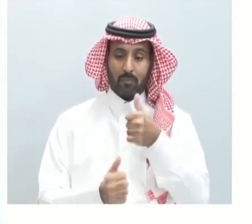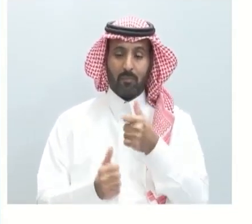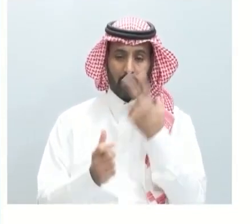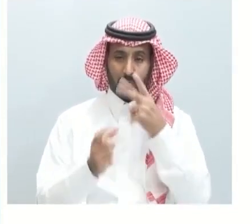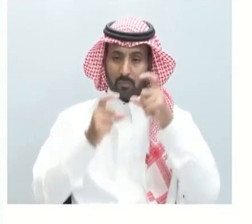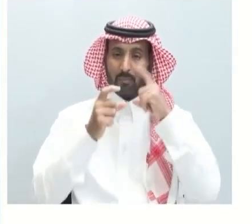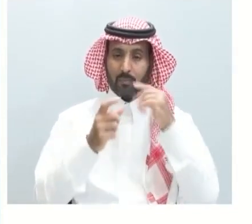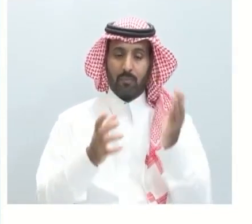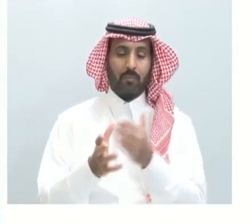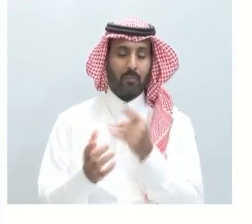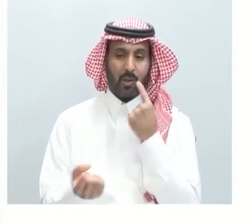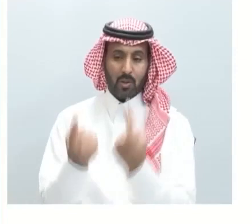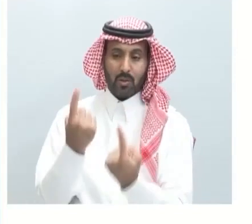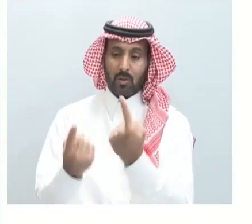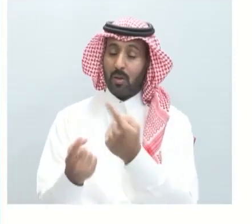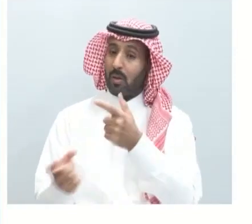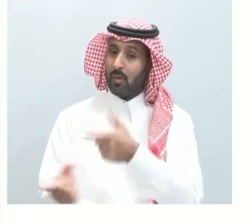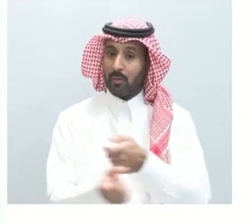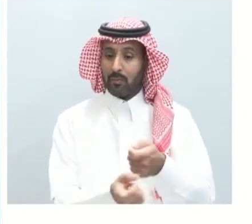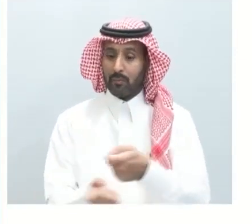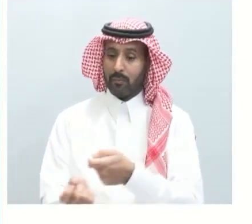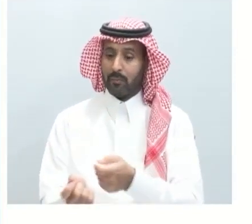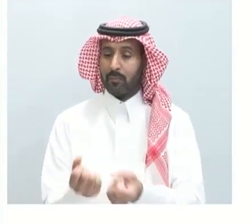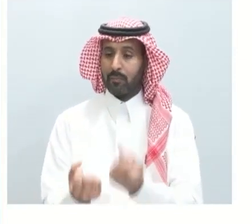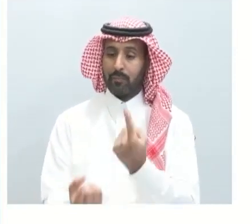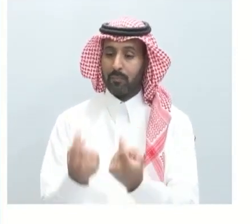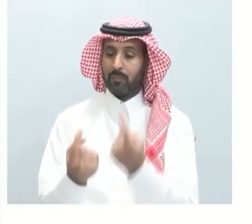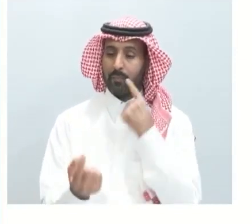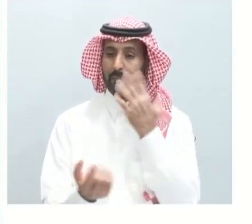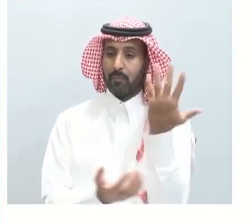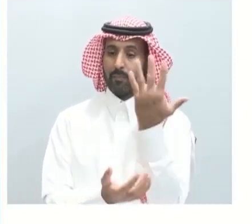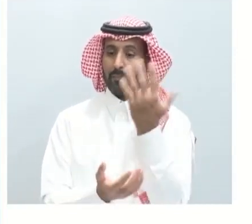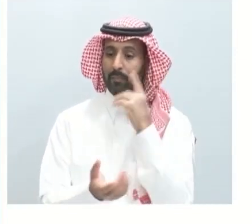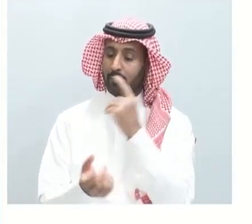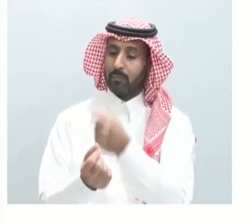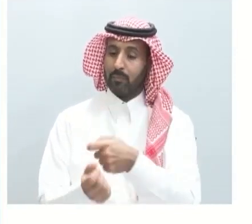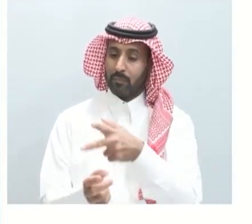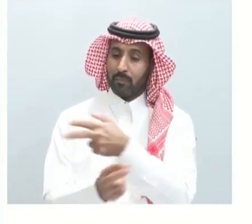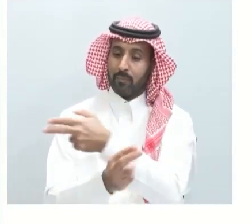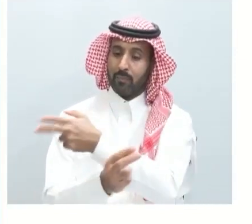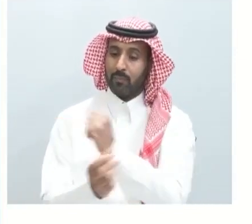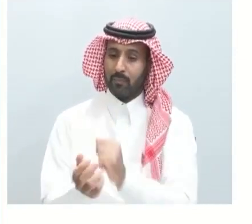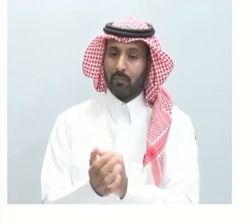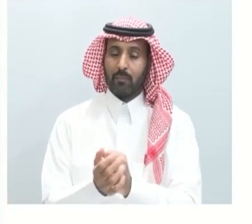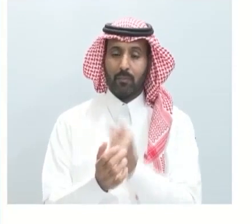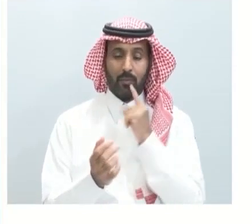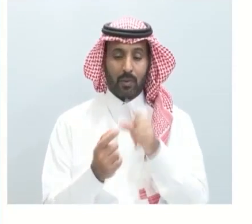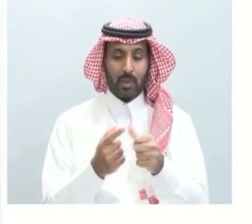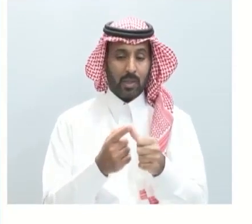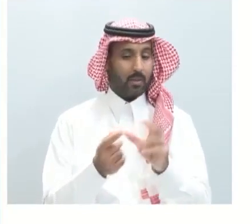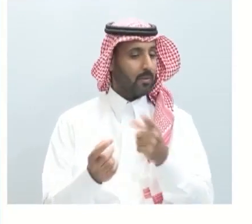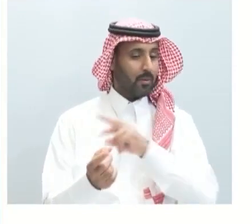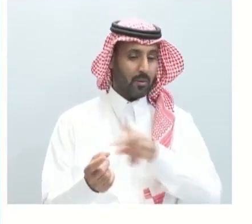the picture you can see when uh when someone has green thumbs of course the thumbs are not the thumbs are not literally